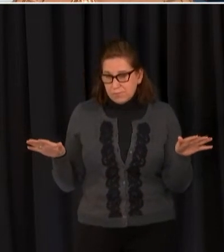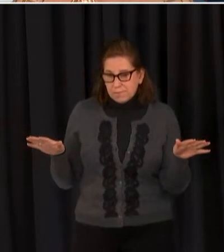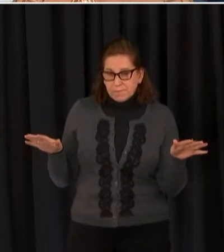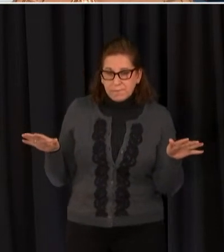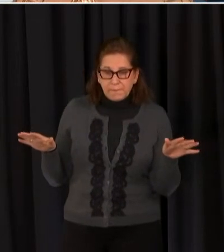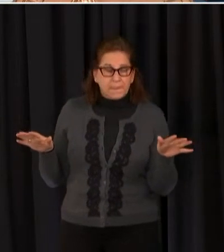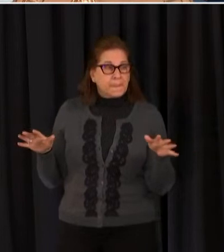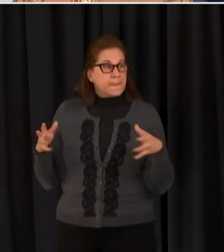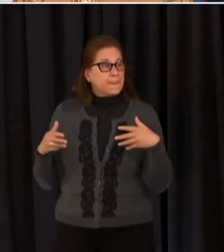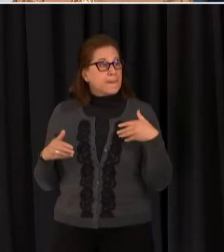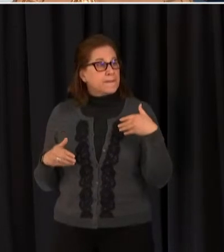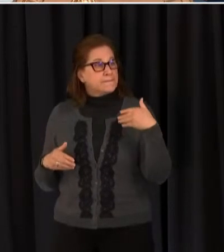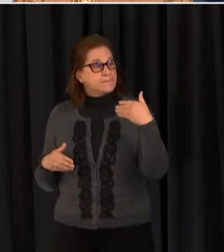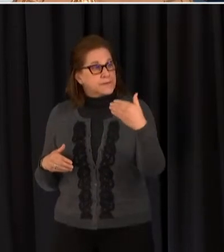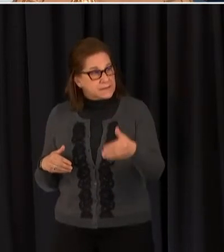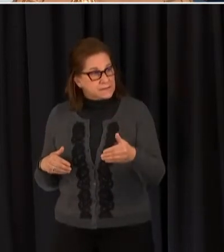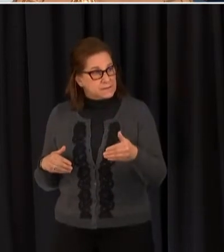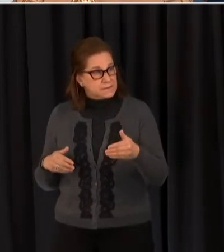check-in.